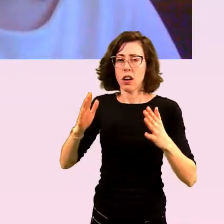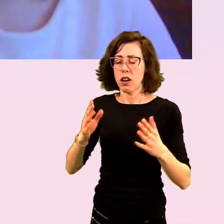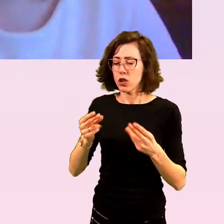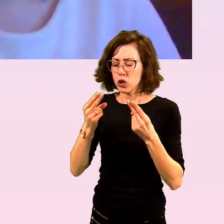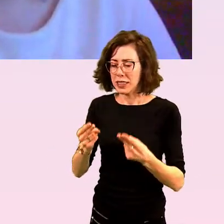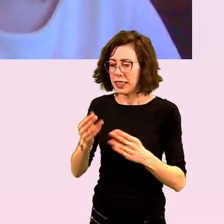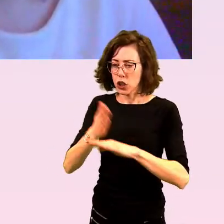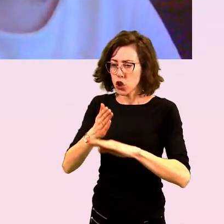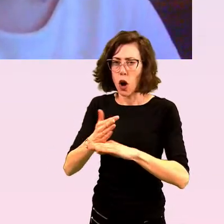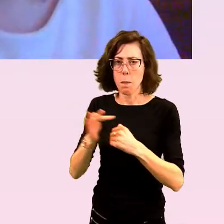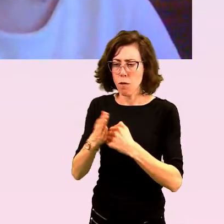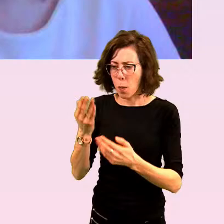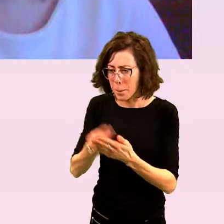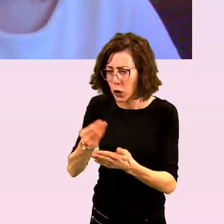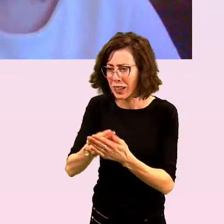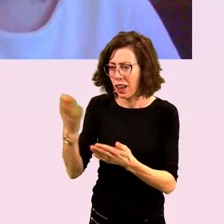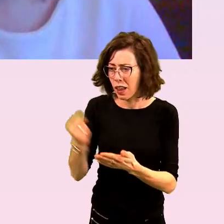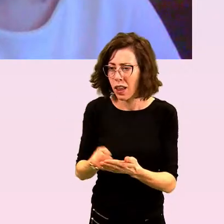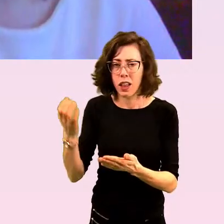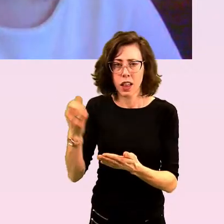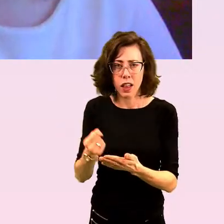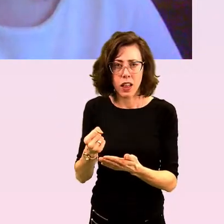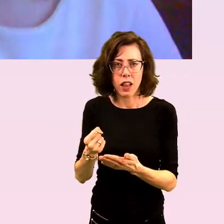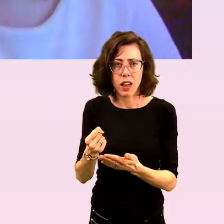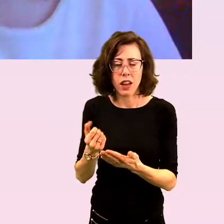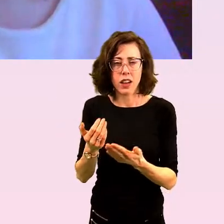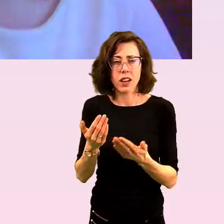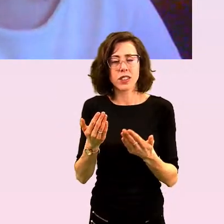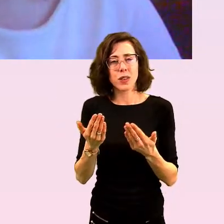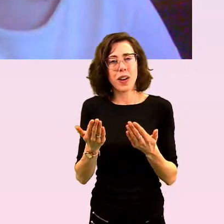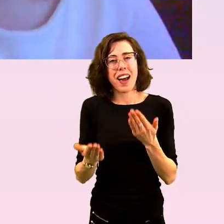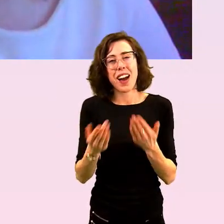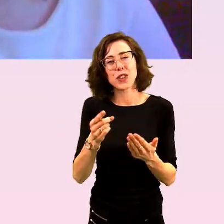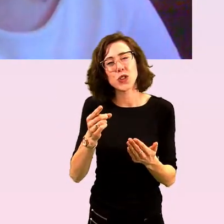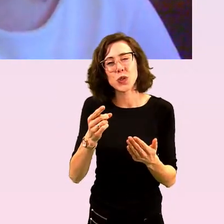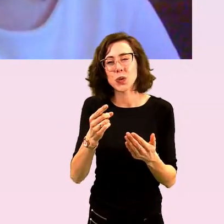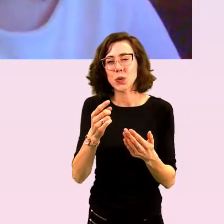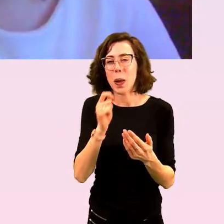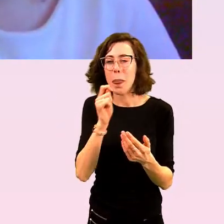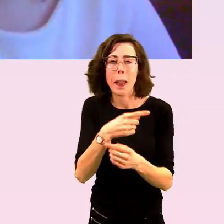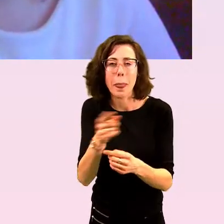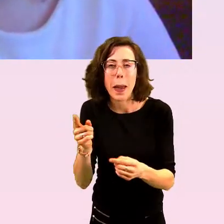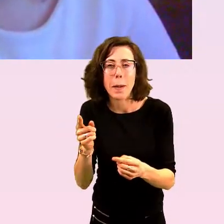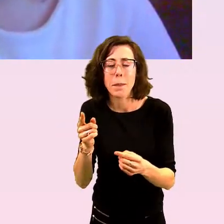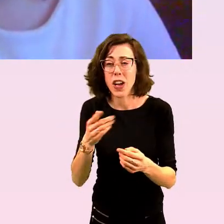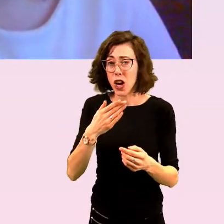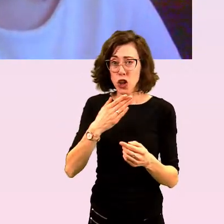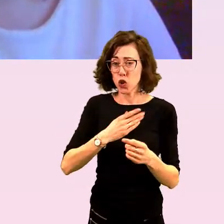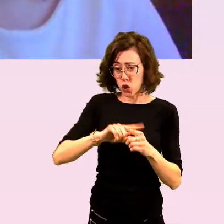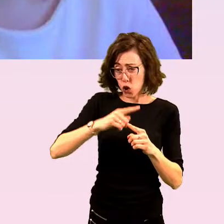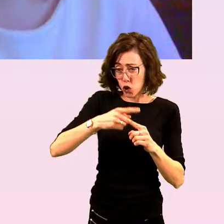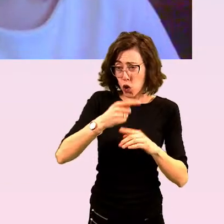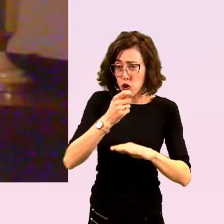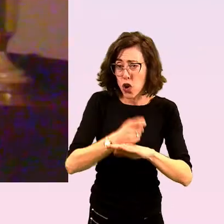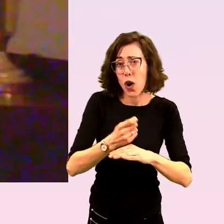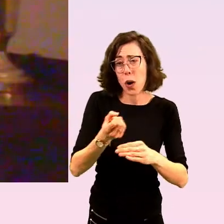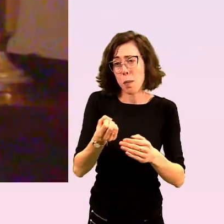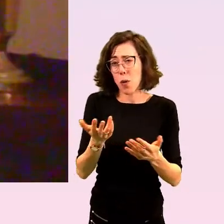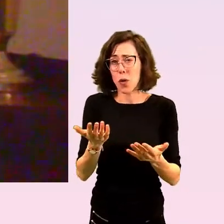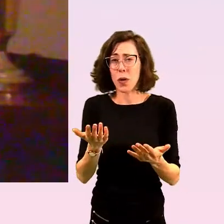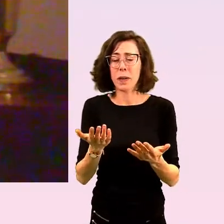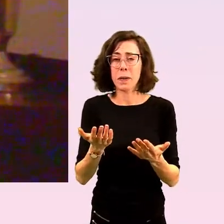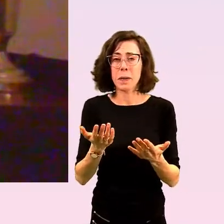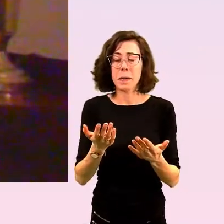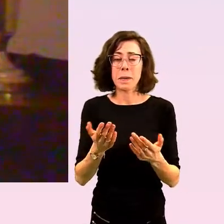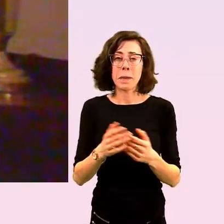to I suppose, to uplift people into kind of saying, look, it's for a period of time, or if it's going to be long term? Yeah,